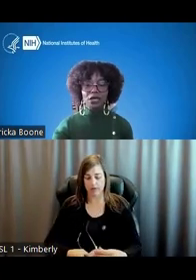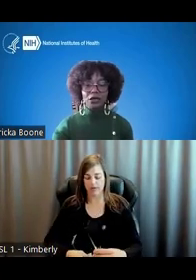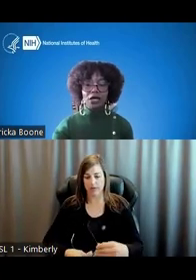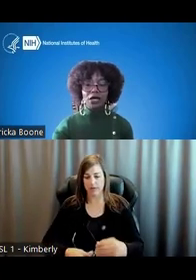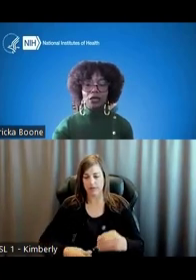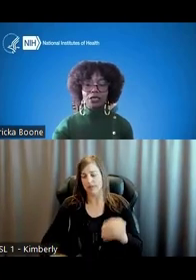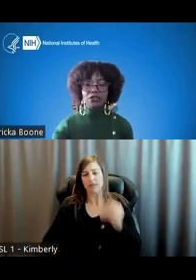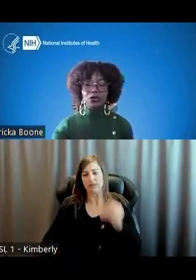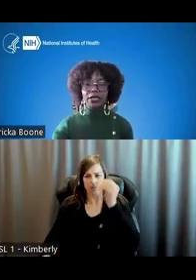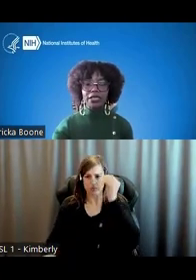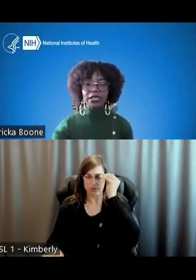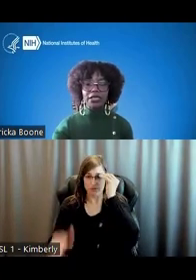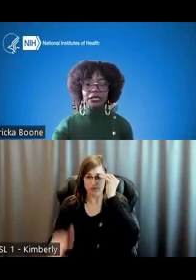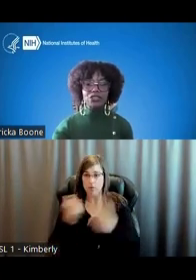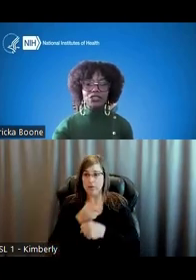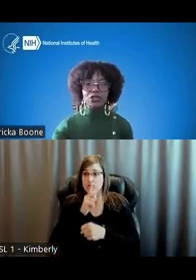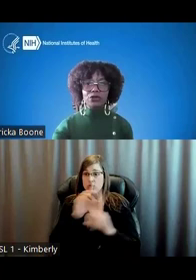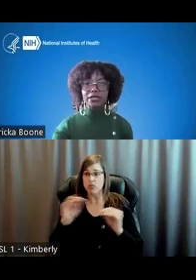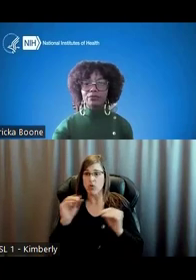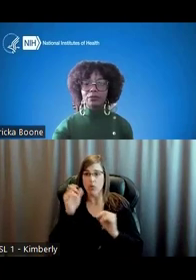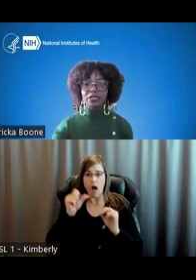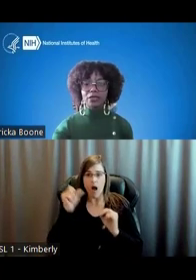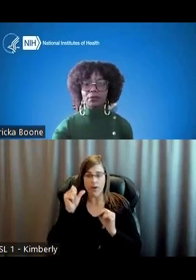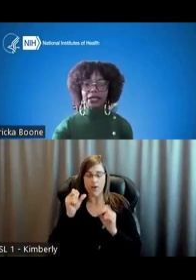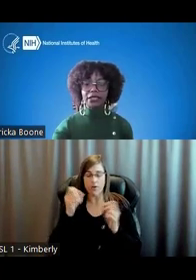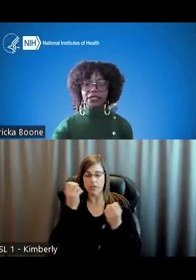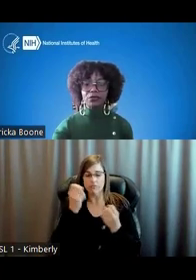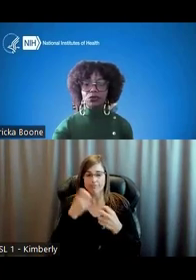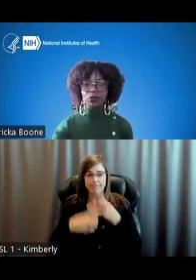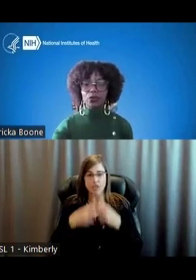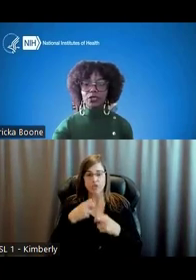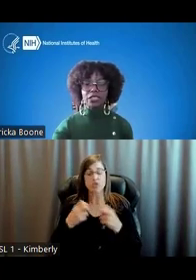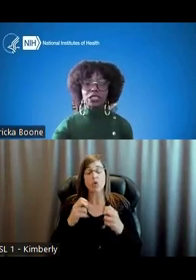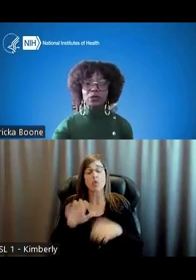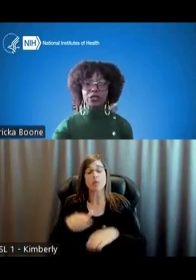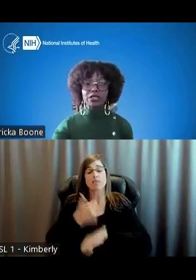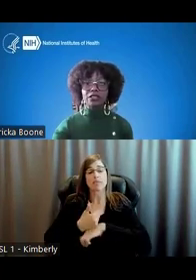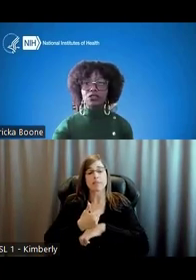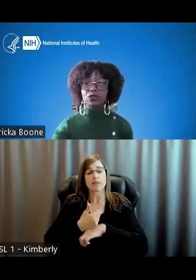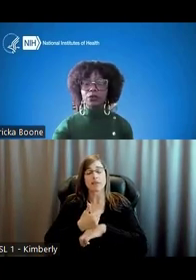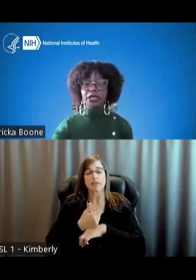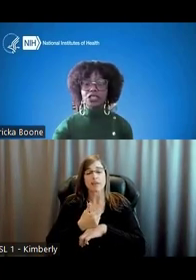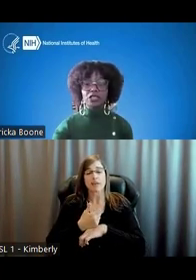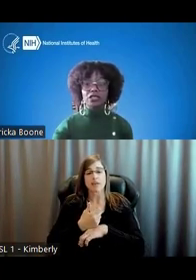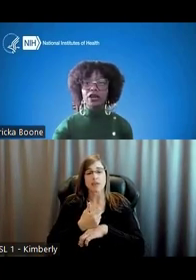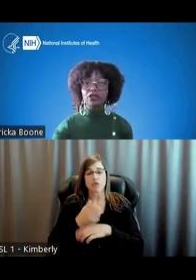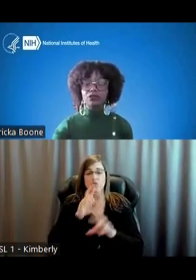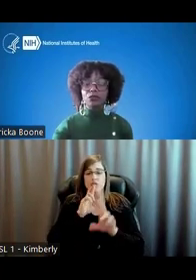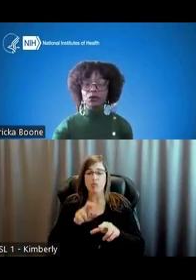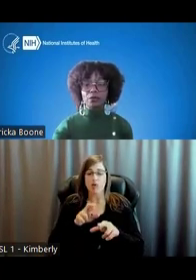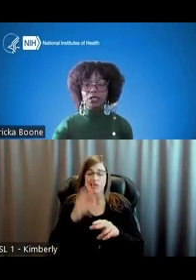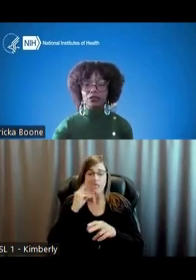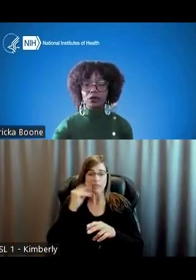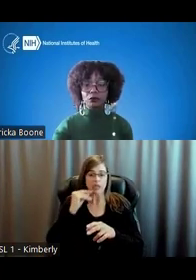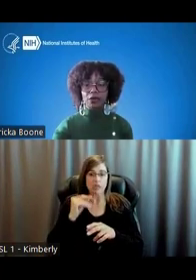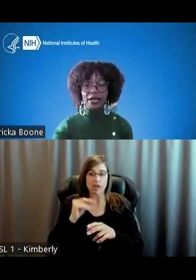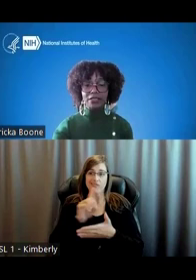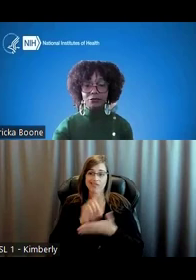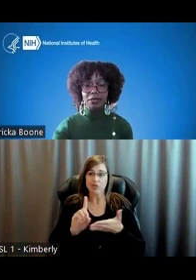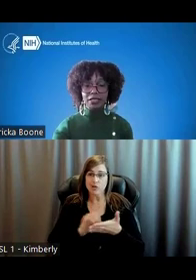issues. So NIH has also implemented a mechanism to report the experience of discrimination and other forms